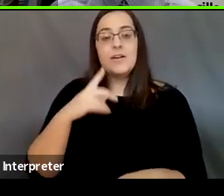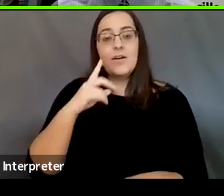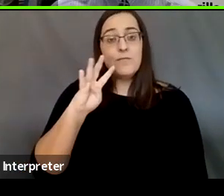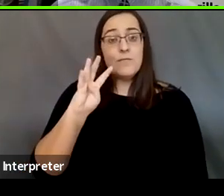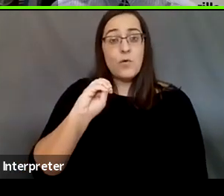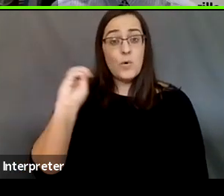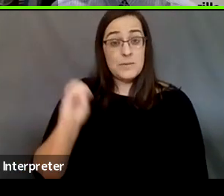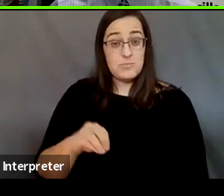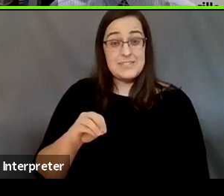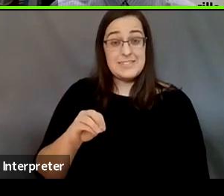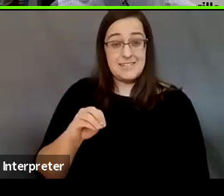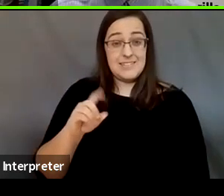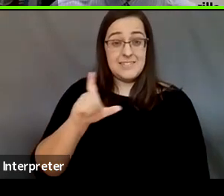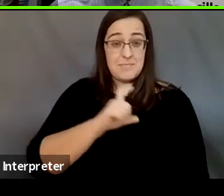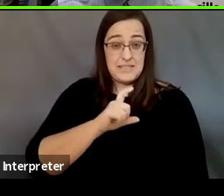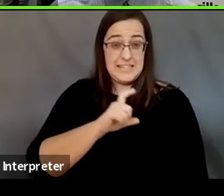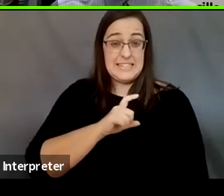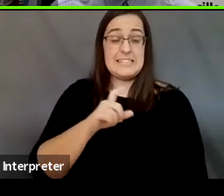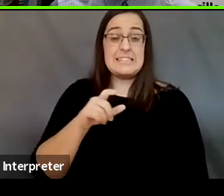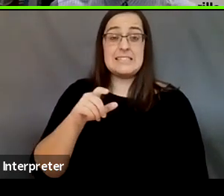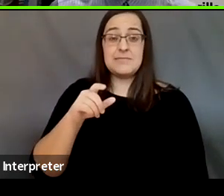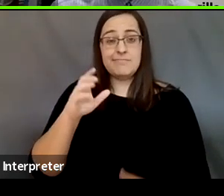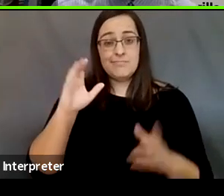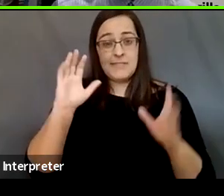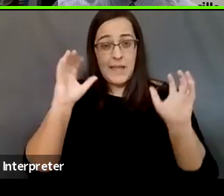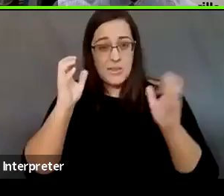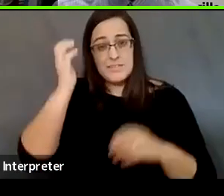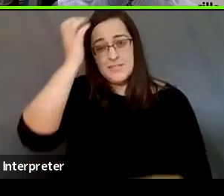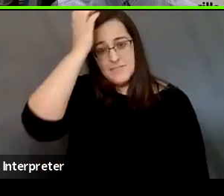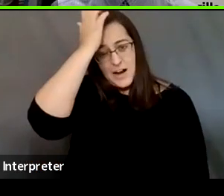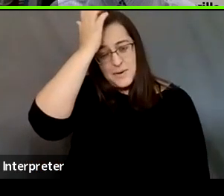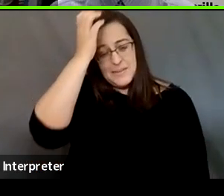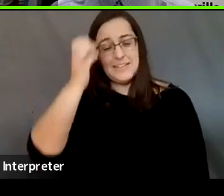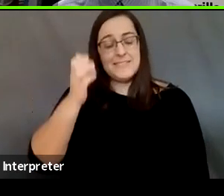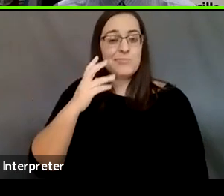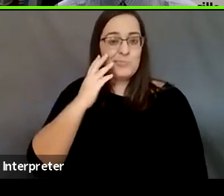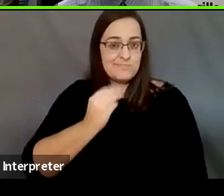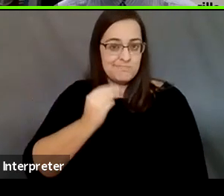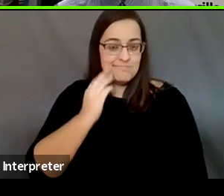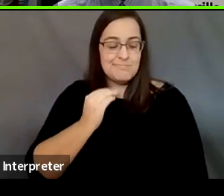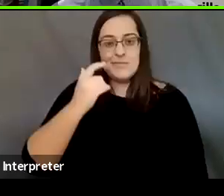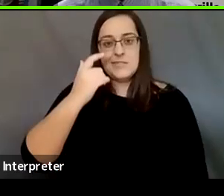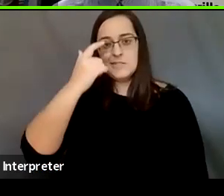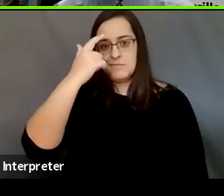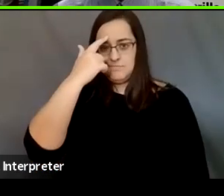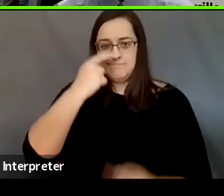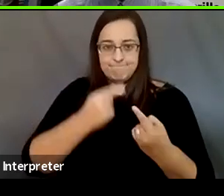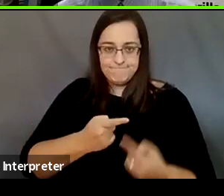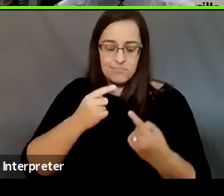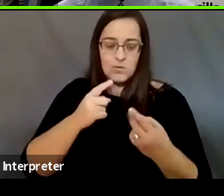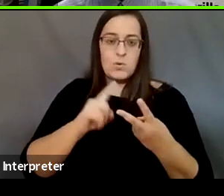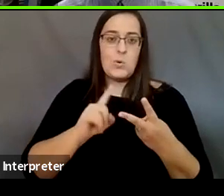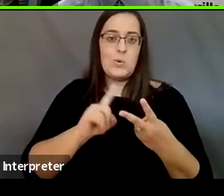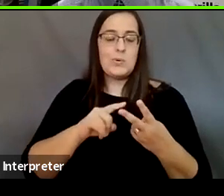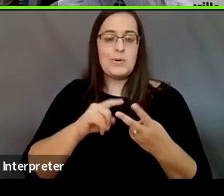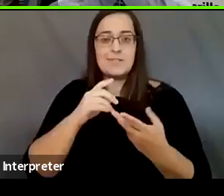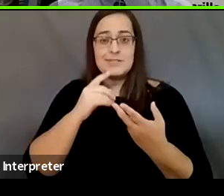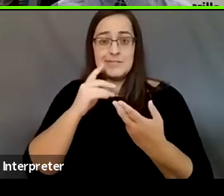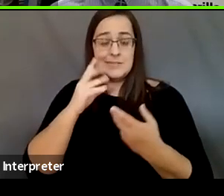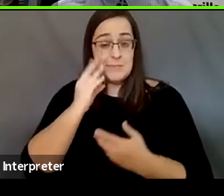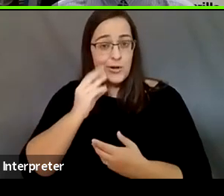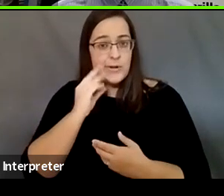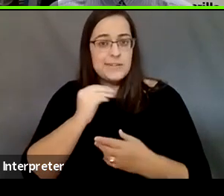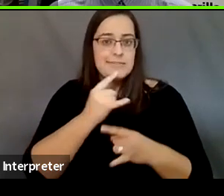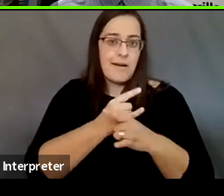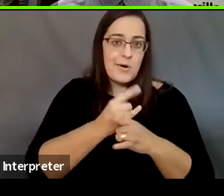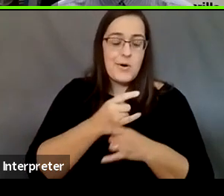first responders suffer from basically mental illness or substance abuse due to the stressors of the job. So it's